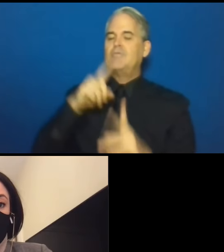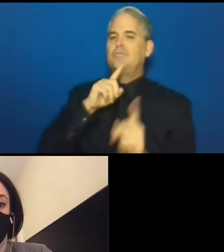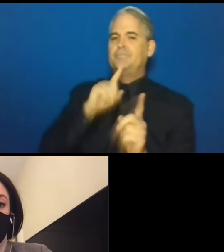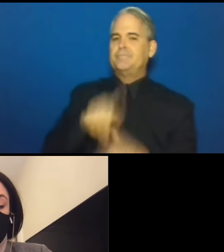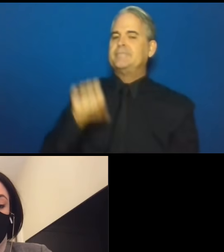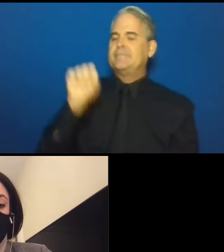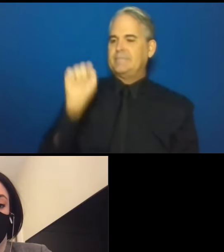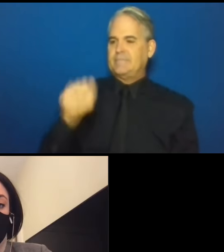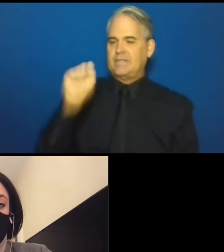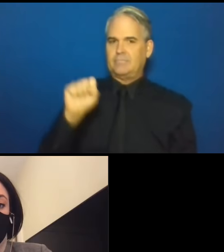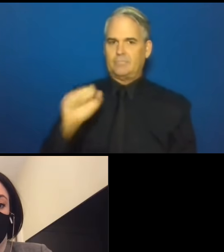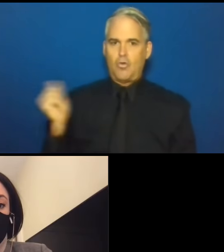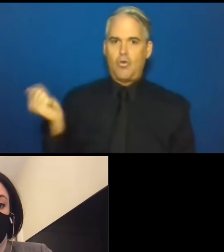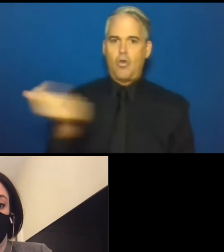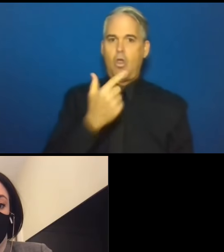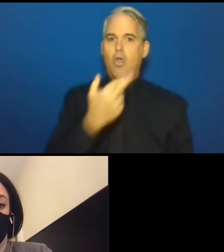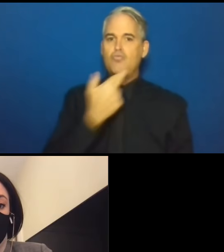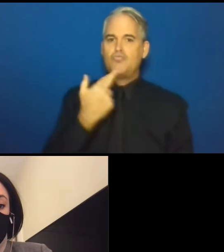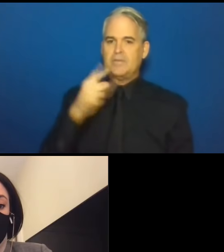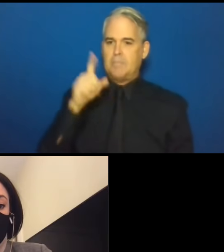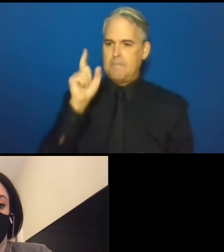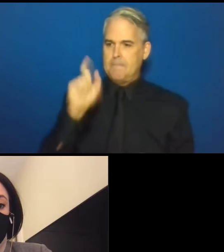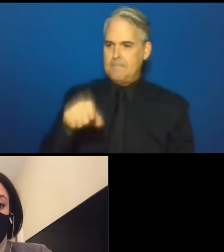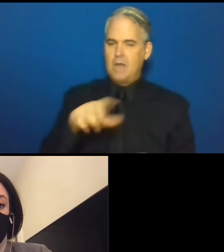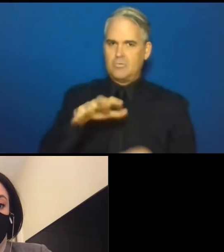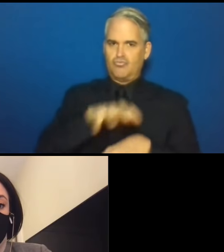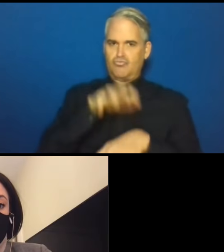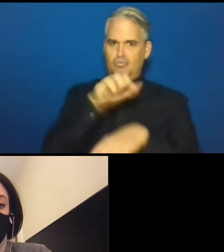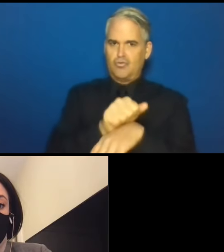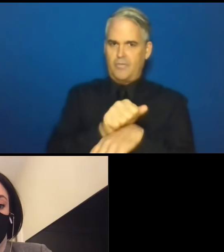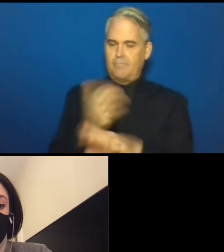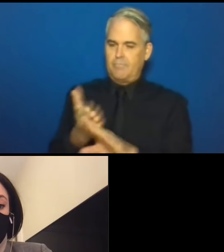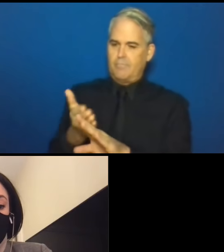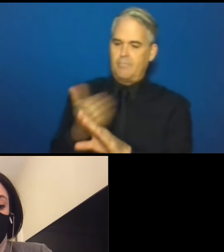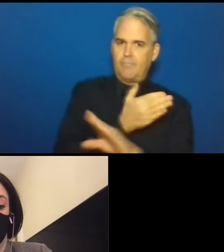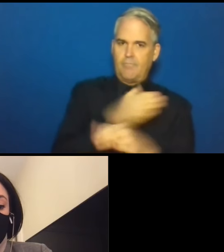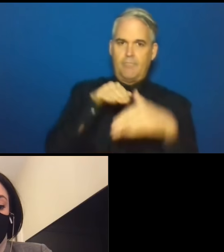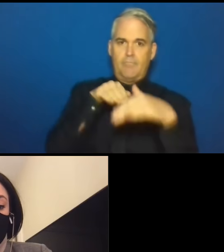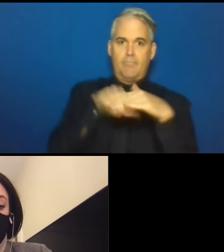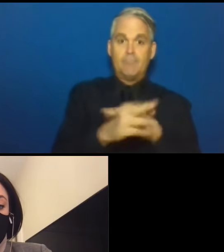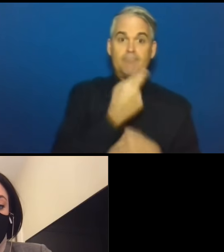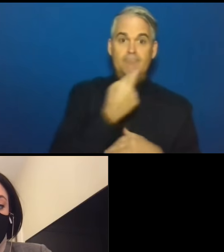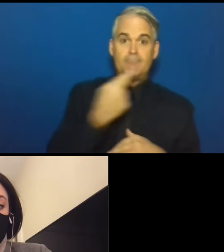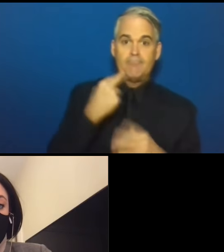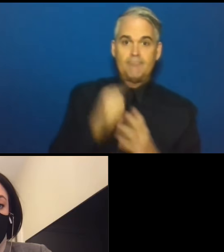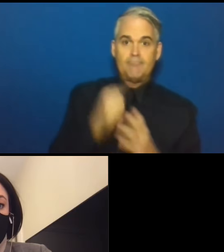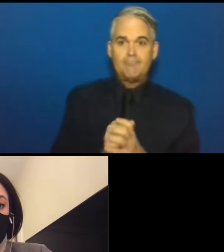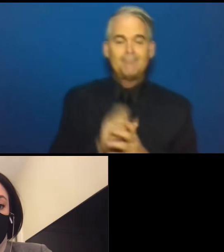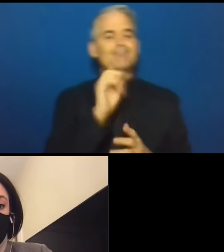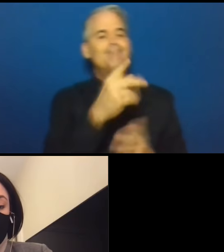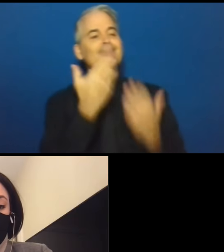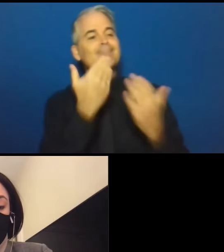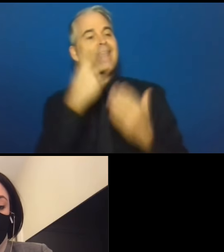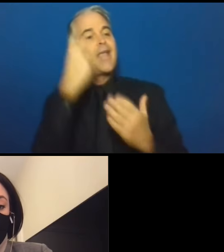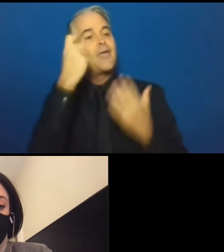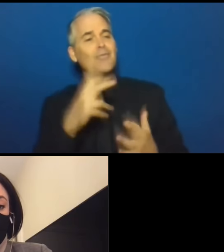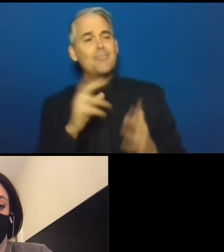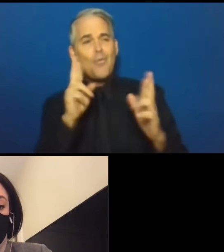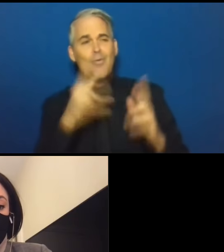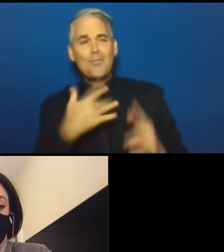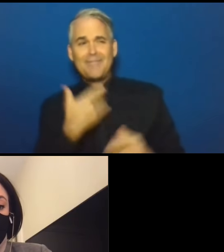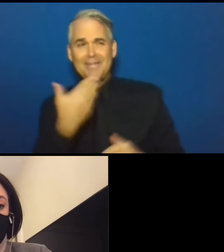reservation system in place, and people will have to make a reservation in order to get a table. Thank you, Governor. Hope you're feeling better. Thanks, Howard. Appreciate